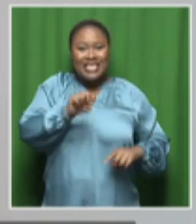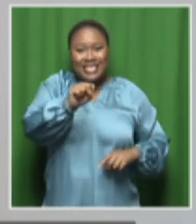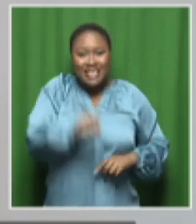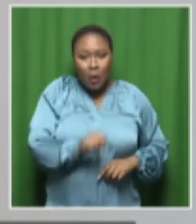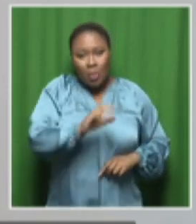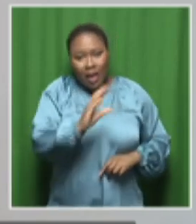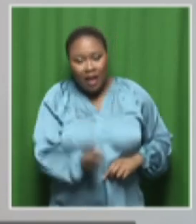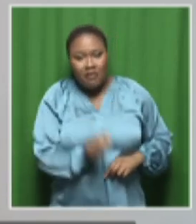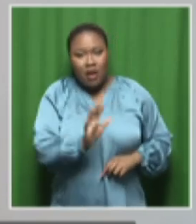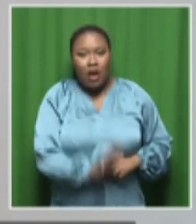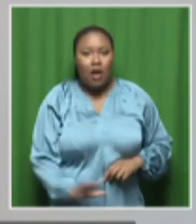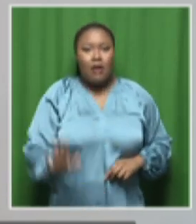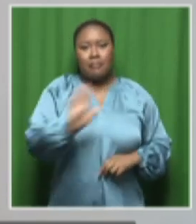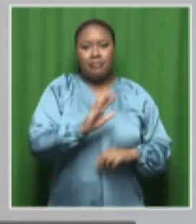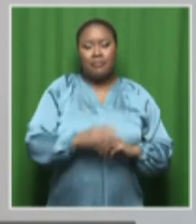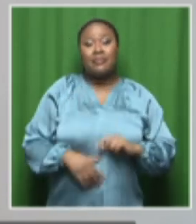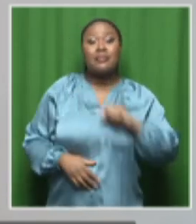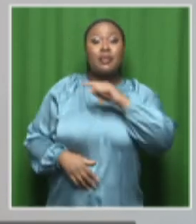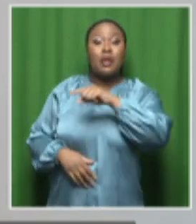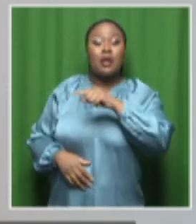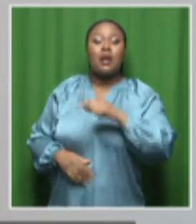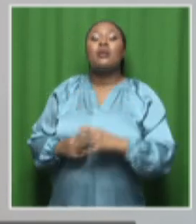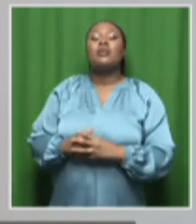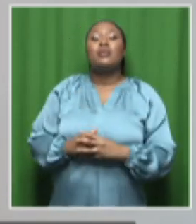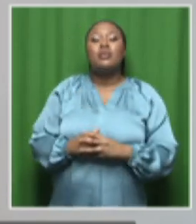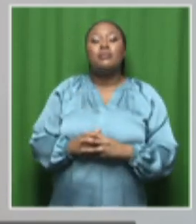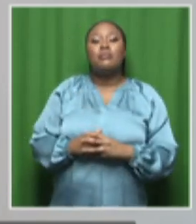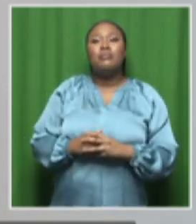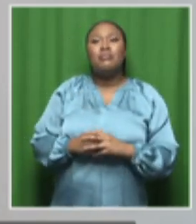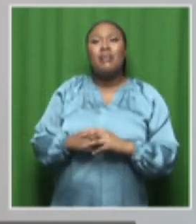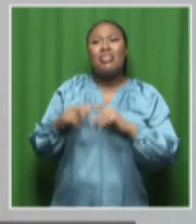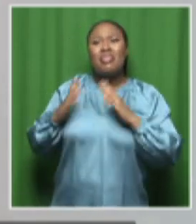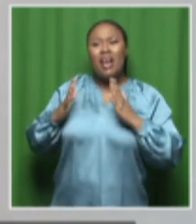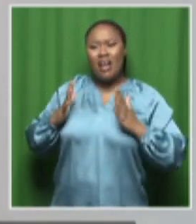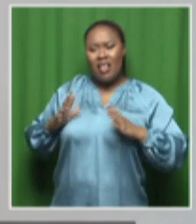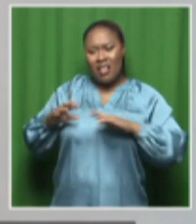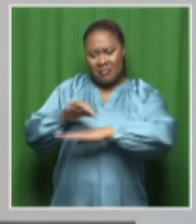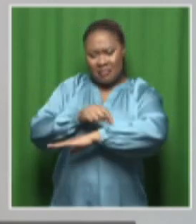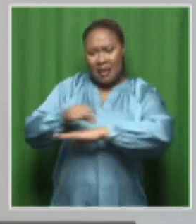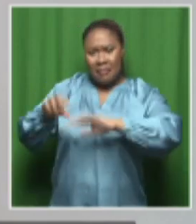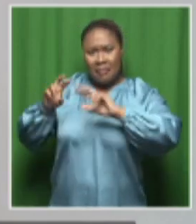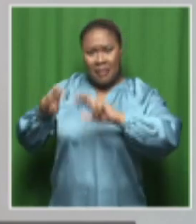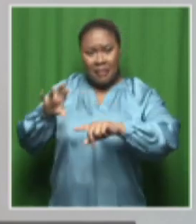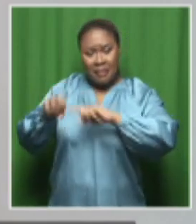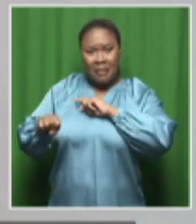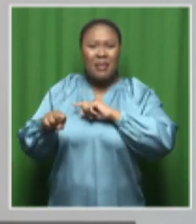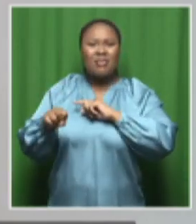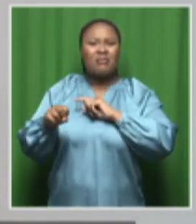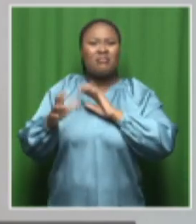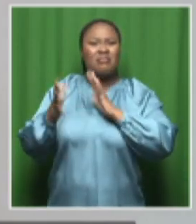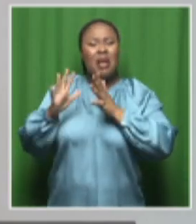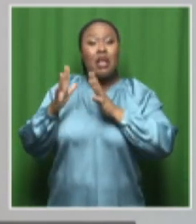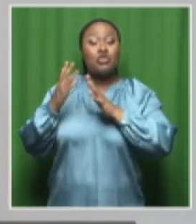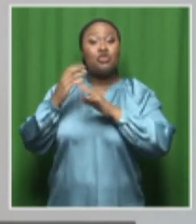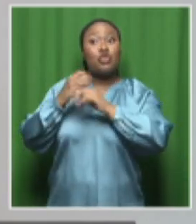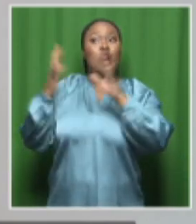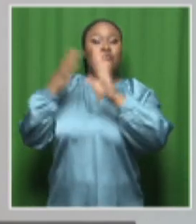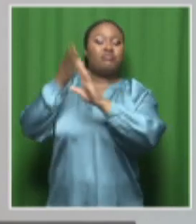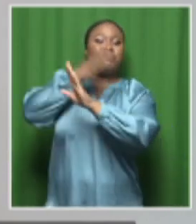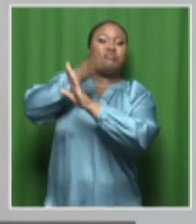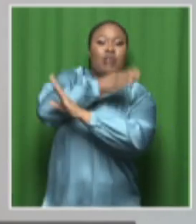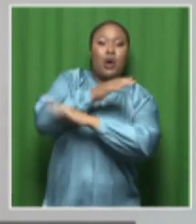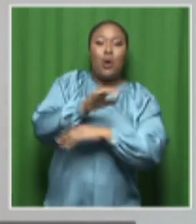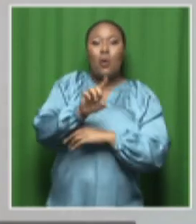back between 165 to 170,000 years. So that is what they've